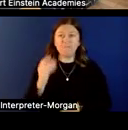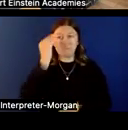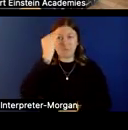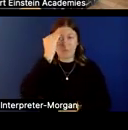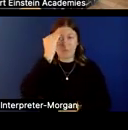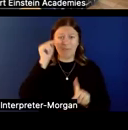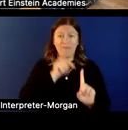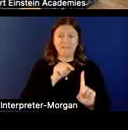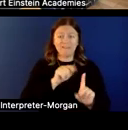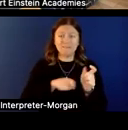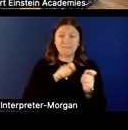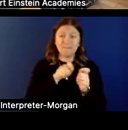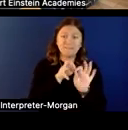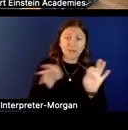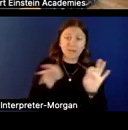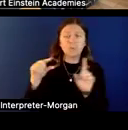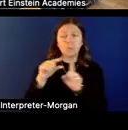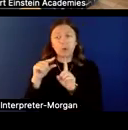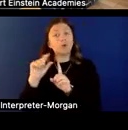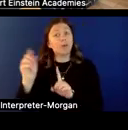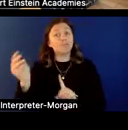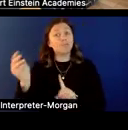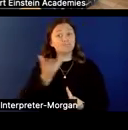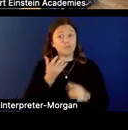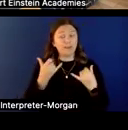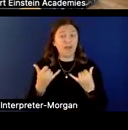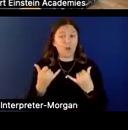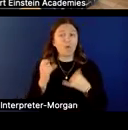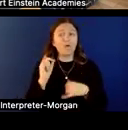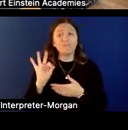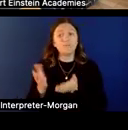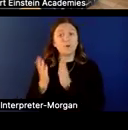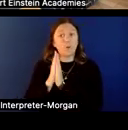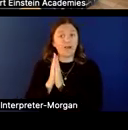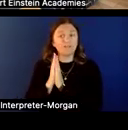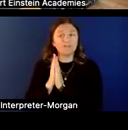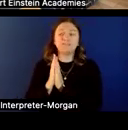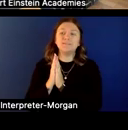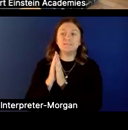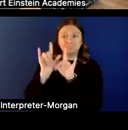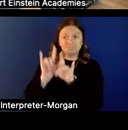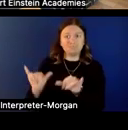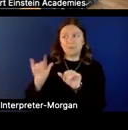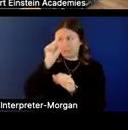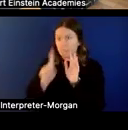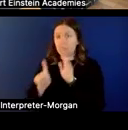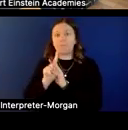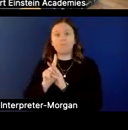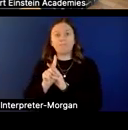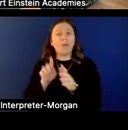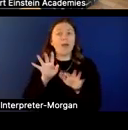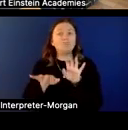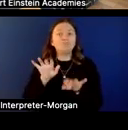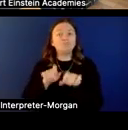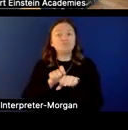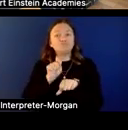you can either share that right now. If those requests come while we're doing things, you can also just like write it on the sticky note, just so